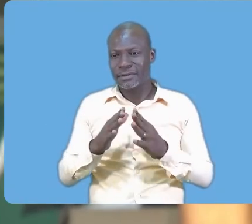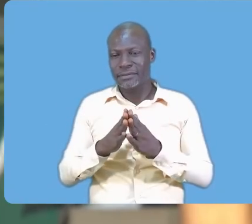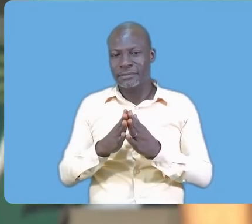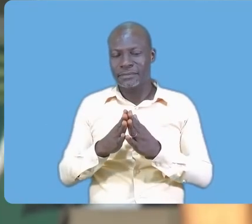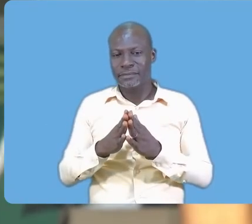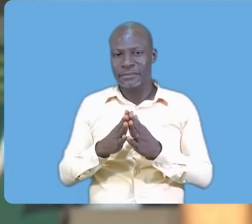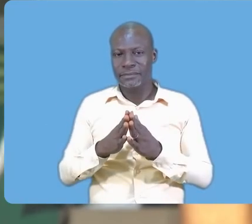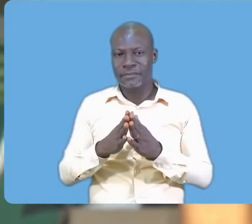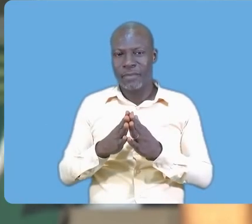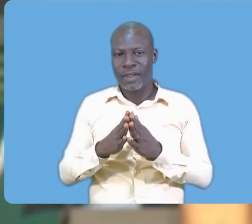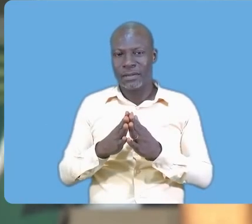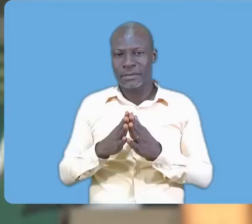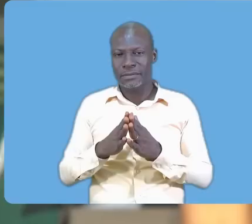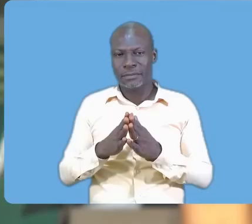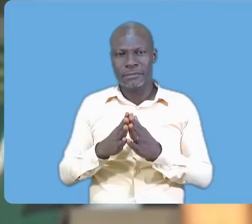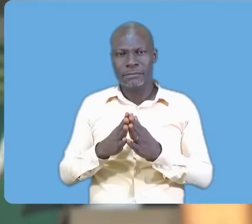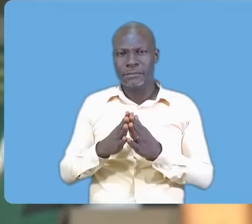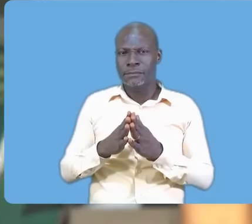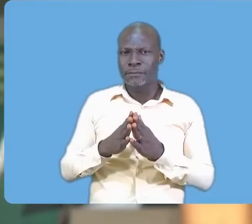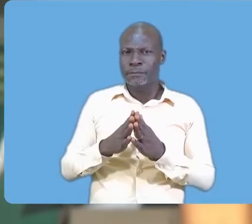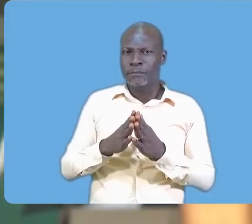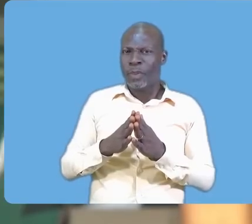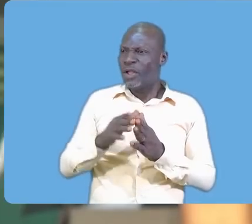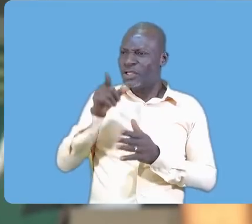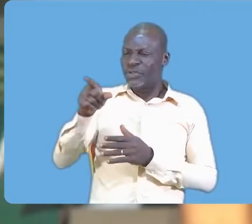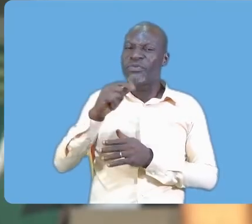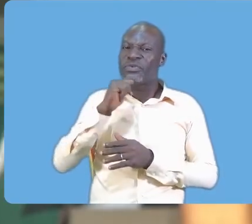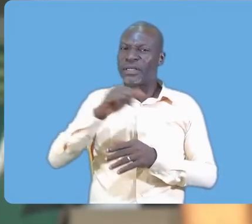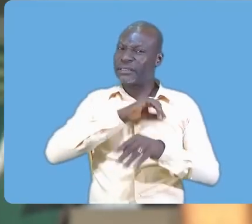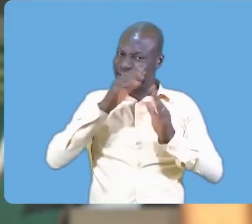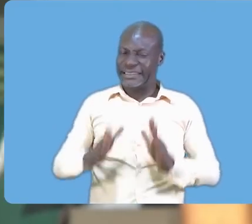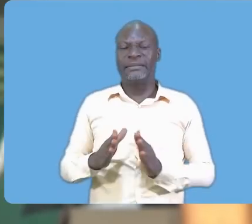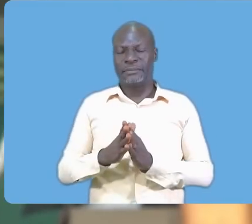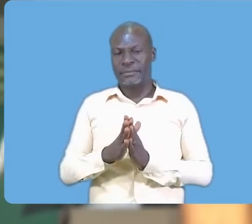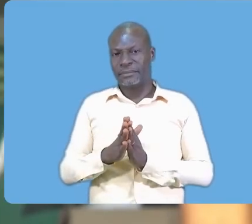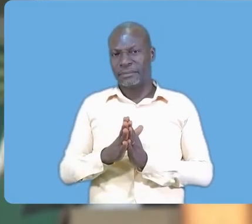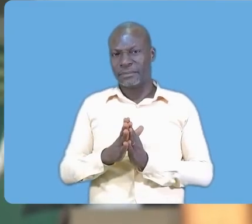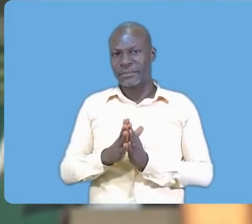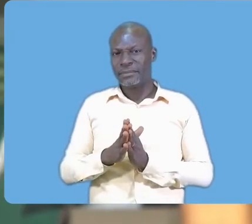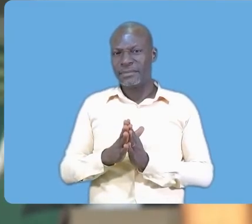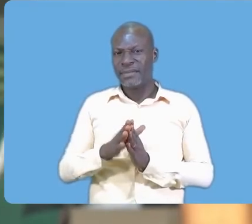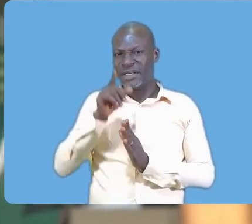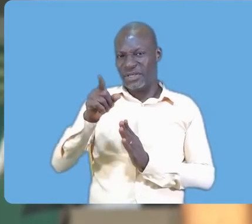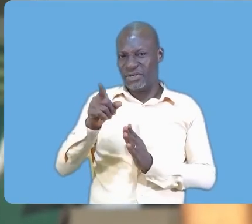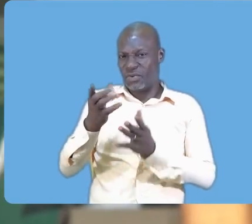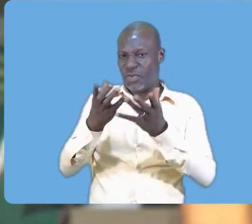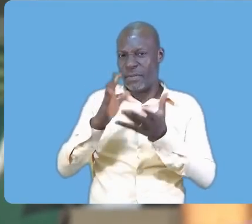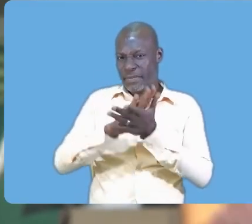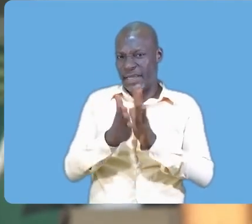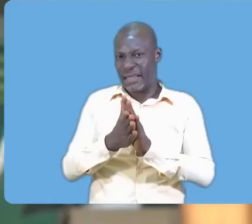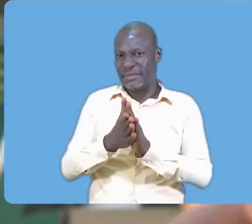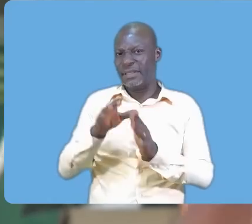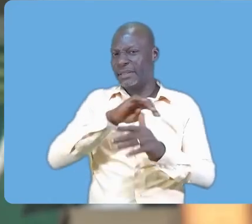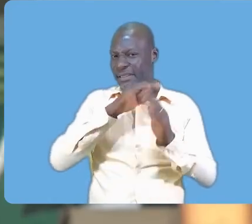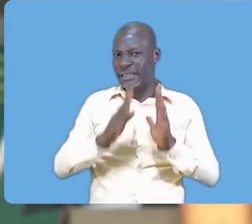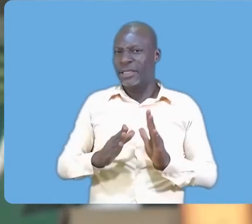judge Christianity. In the first place, openi, unye Christian. You are not a Christian. And now judge Christianity. Udi